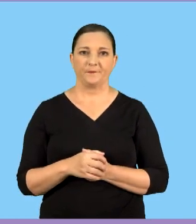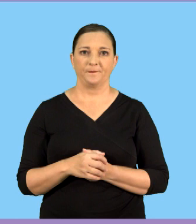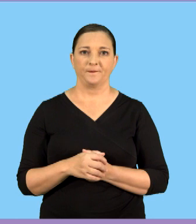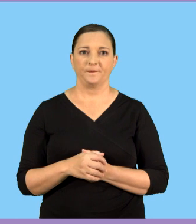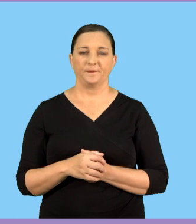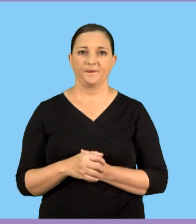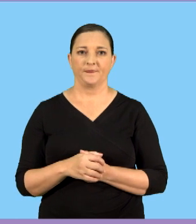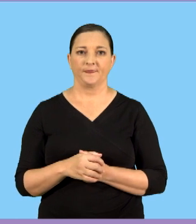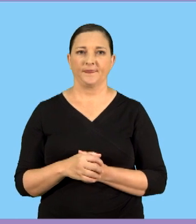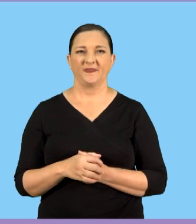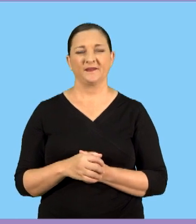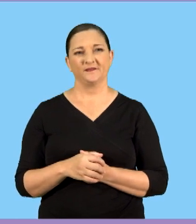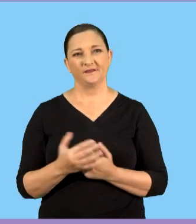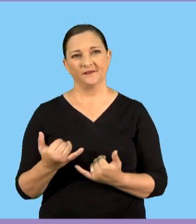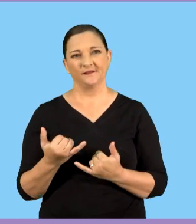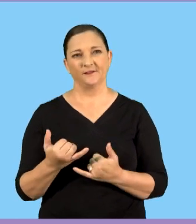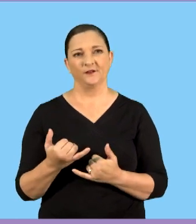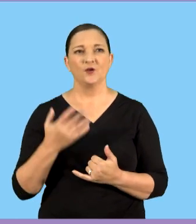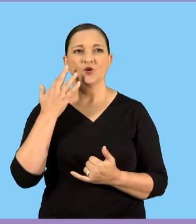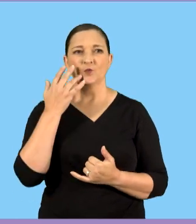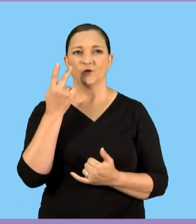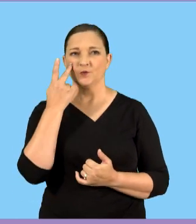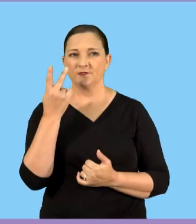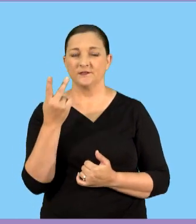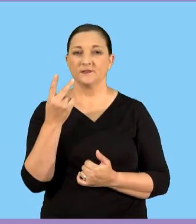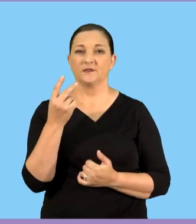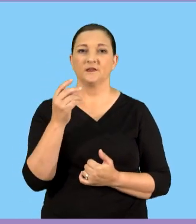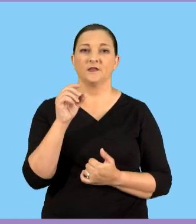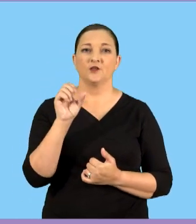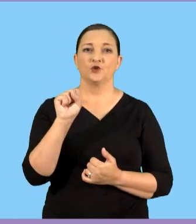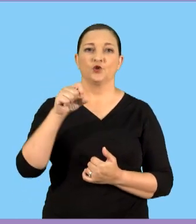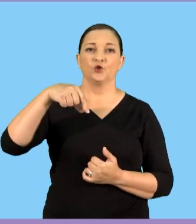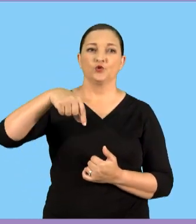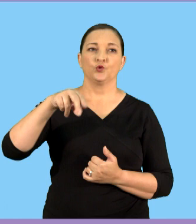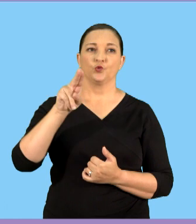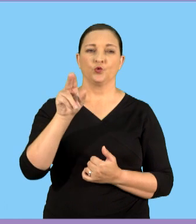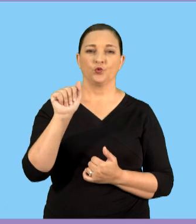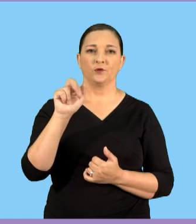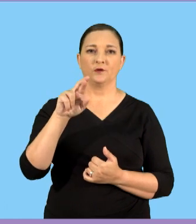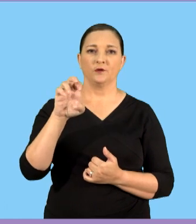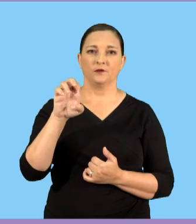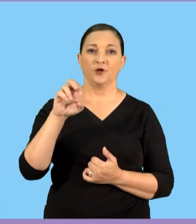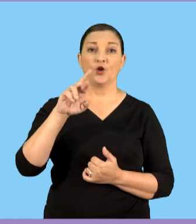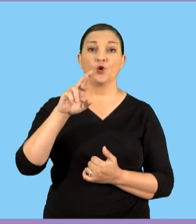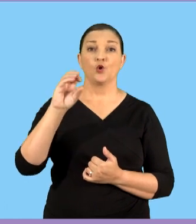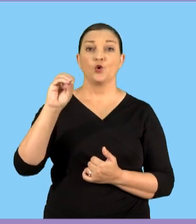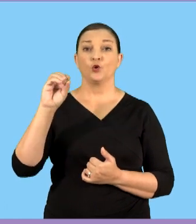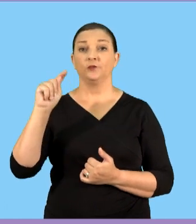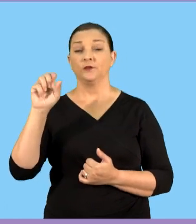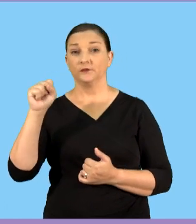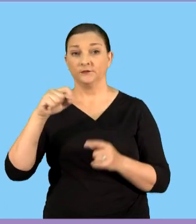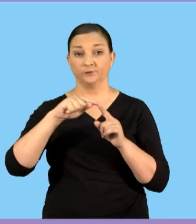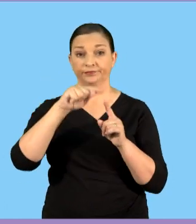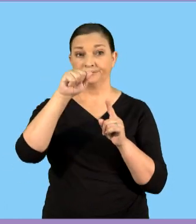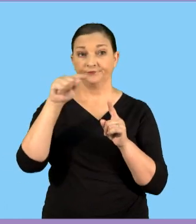positive. So what does this mean when we are looking for our square roots? Now, we know that the square root of